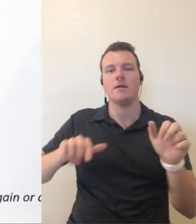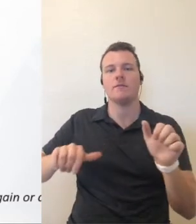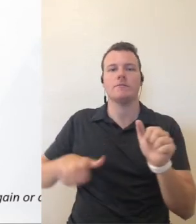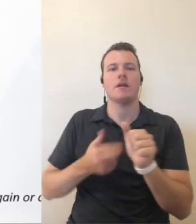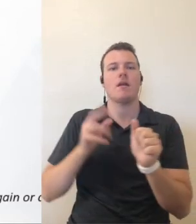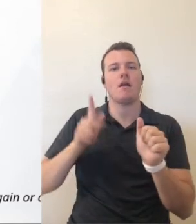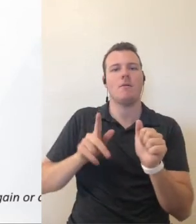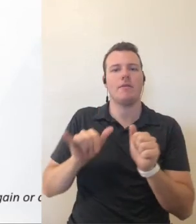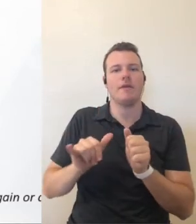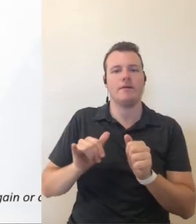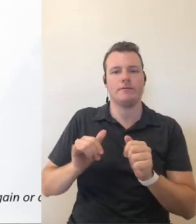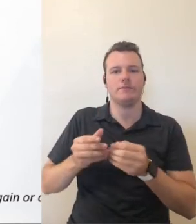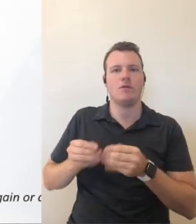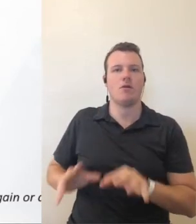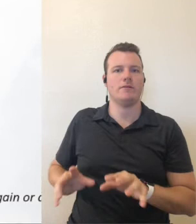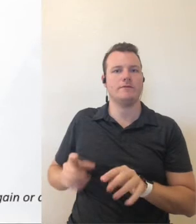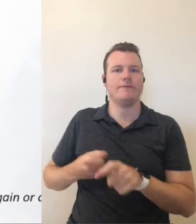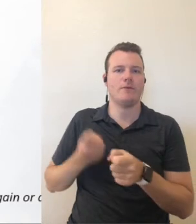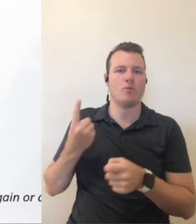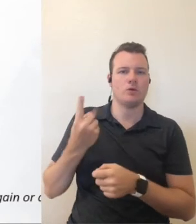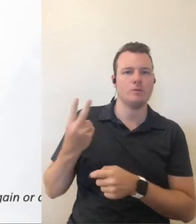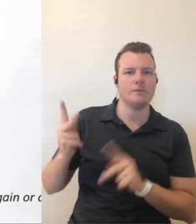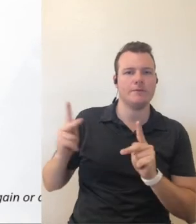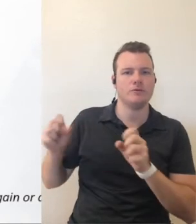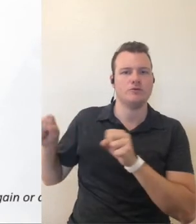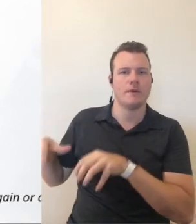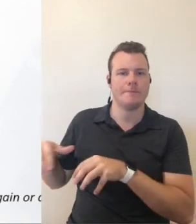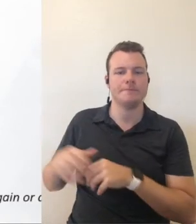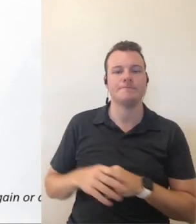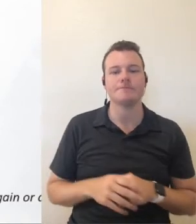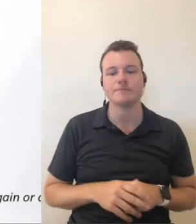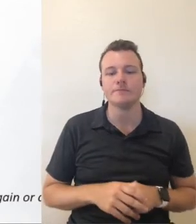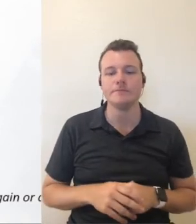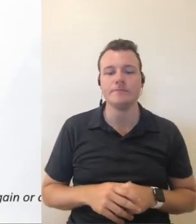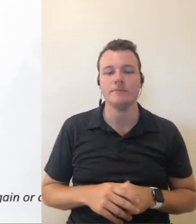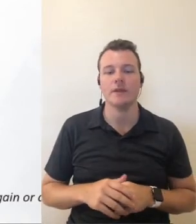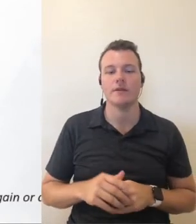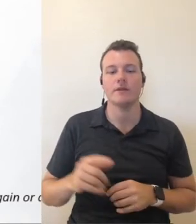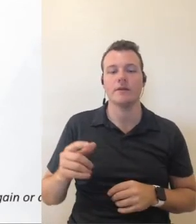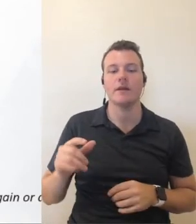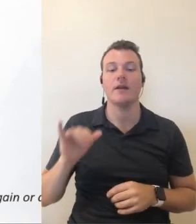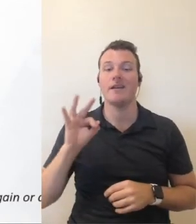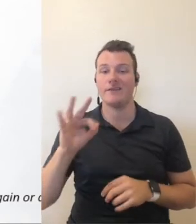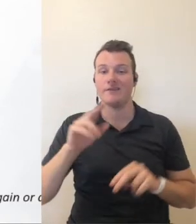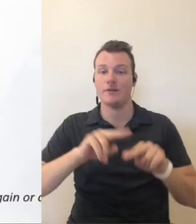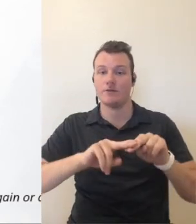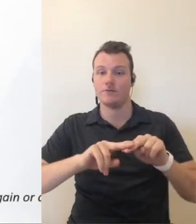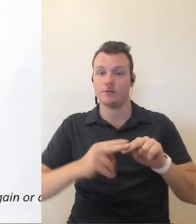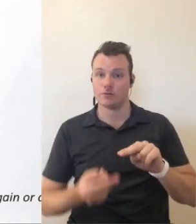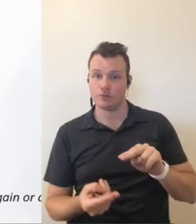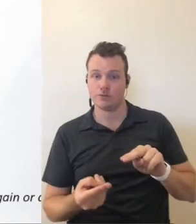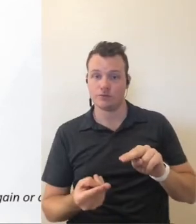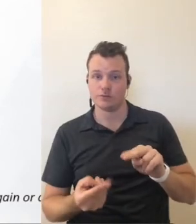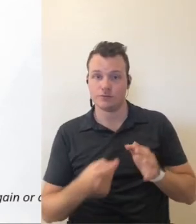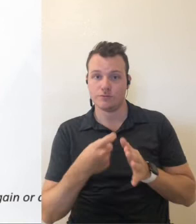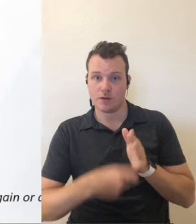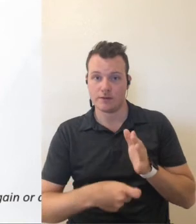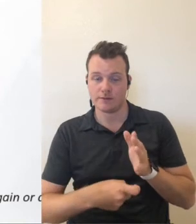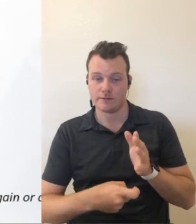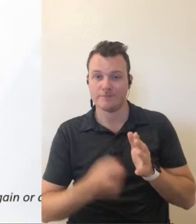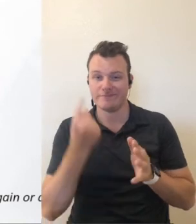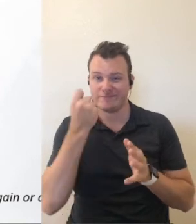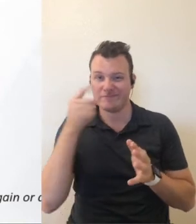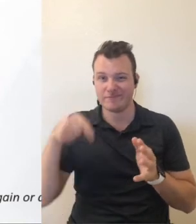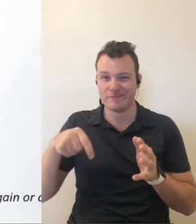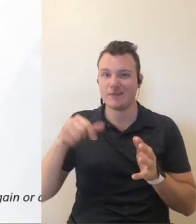difference. Okay. In the inelastic demand, if I decide to reduce my price,